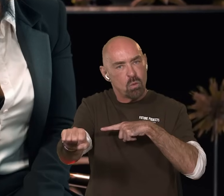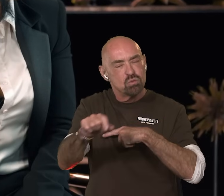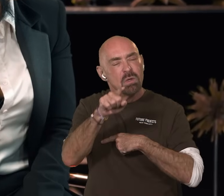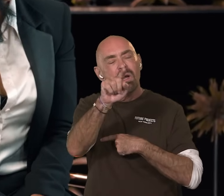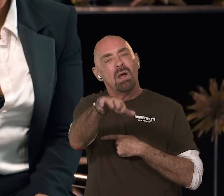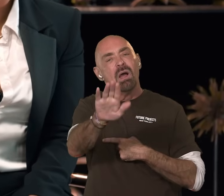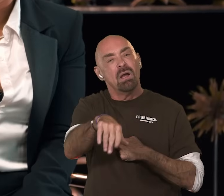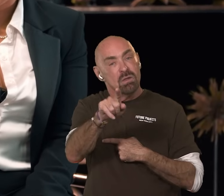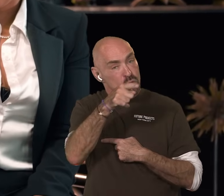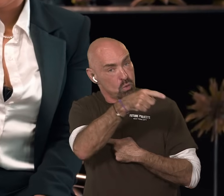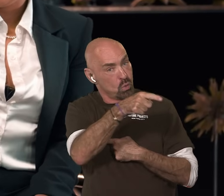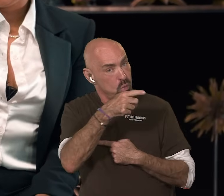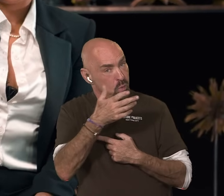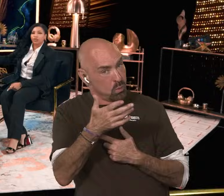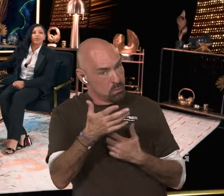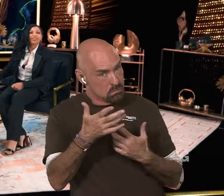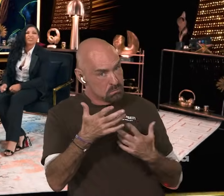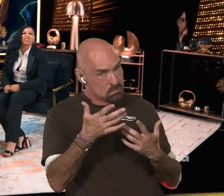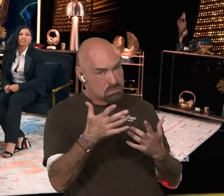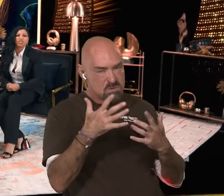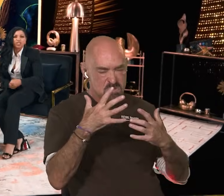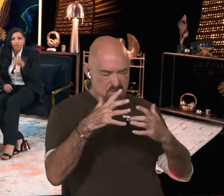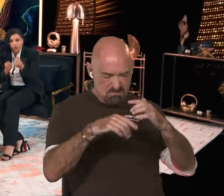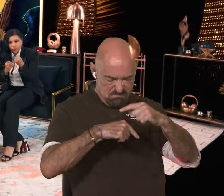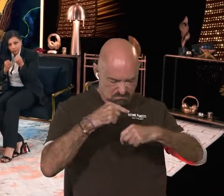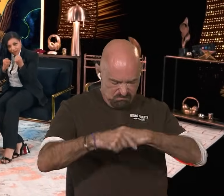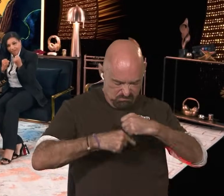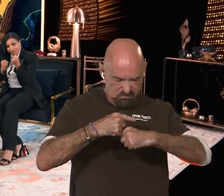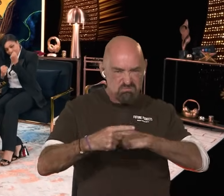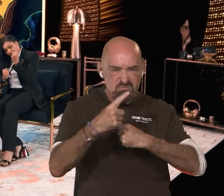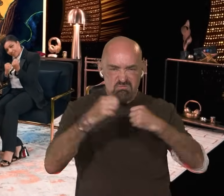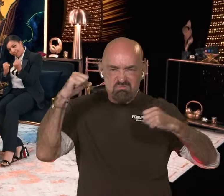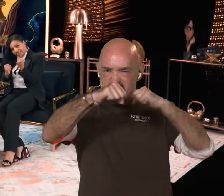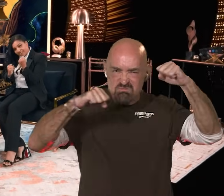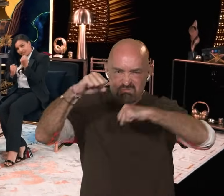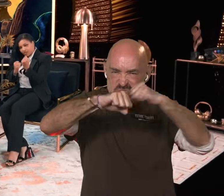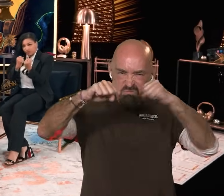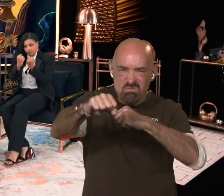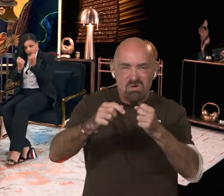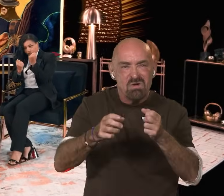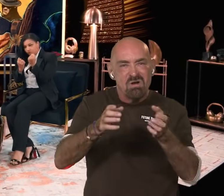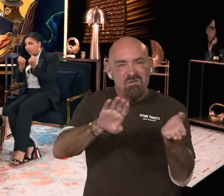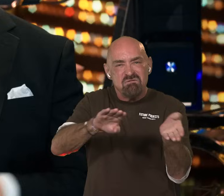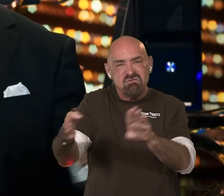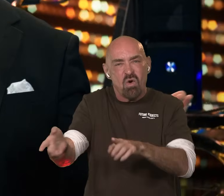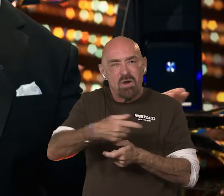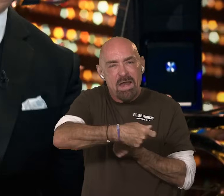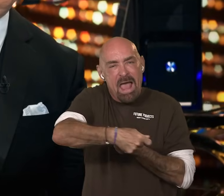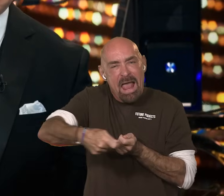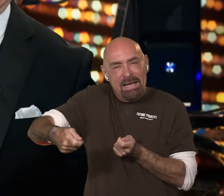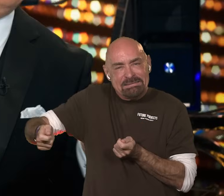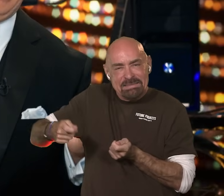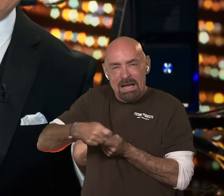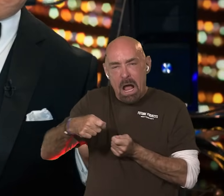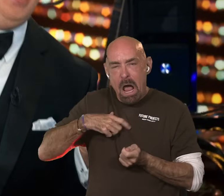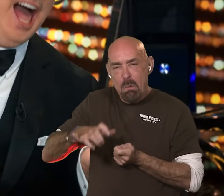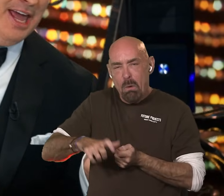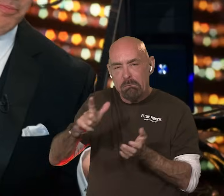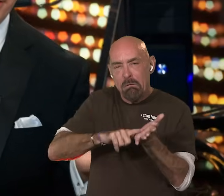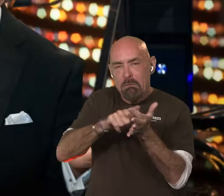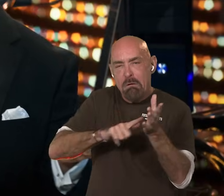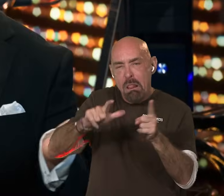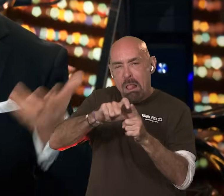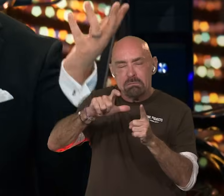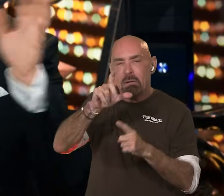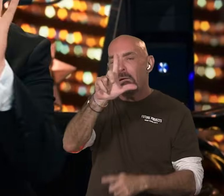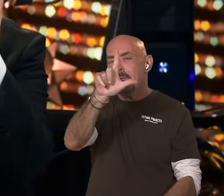So, how about you, good fella? Are you ready to get your knuckles bloody with fallen aces? Well, Mika, I'd rather use a lead